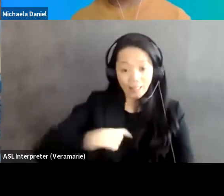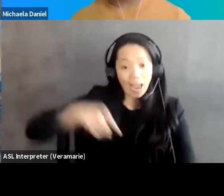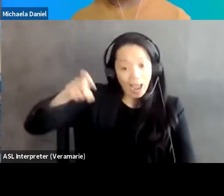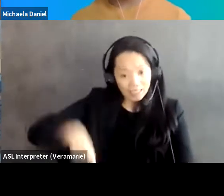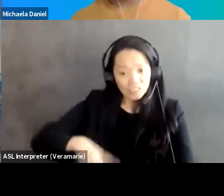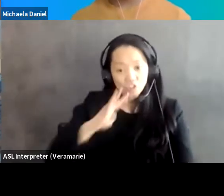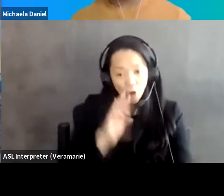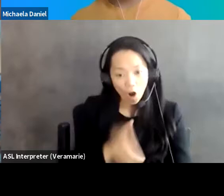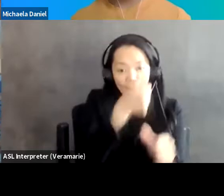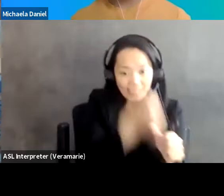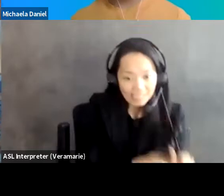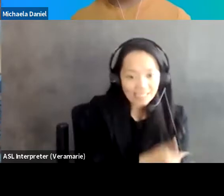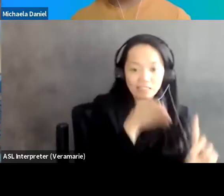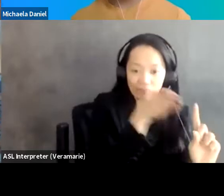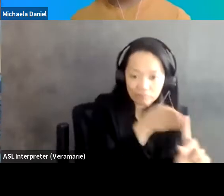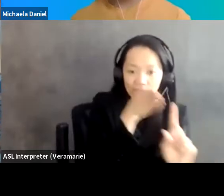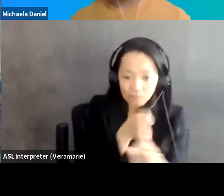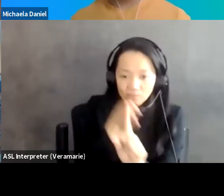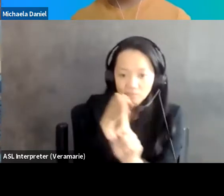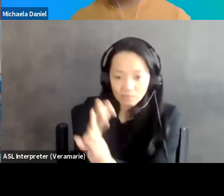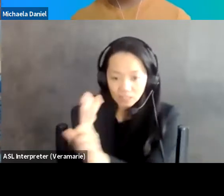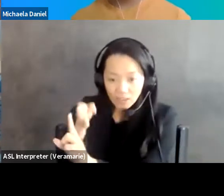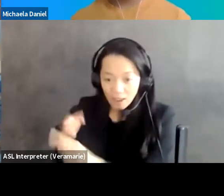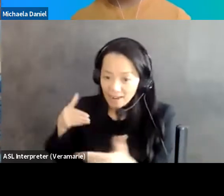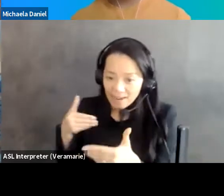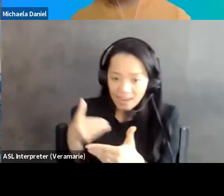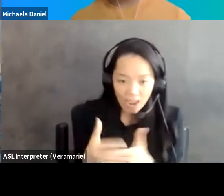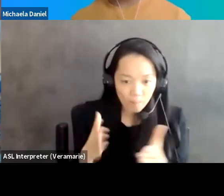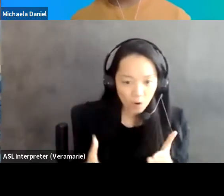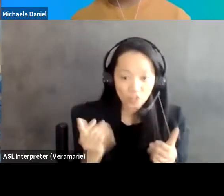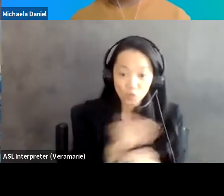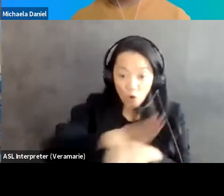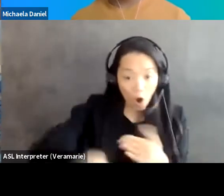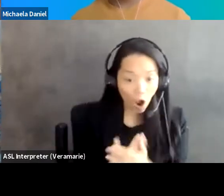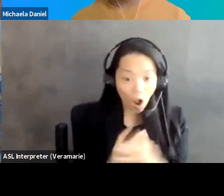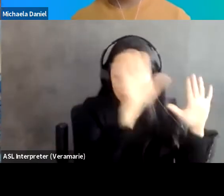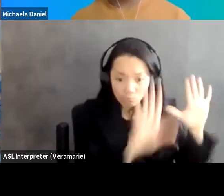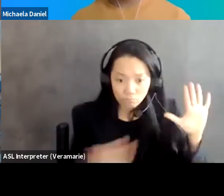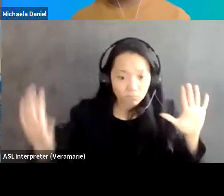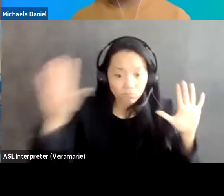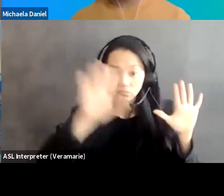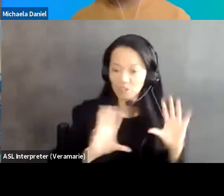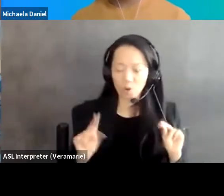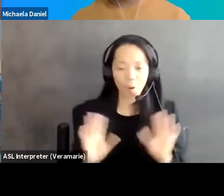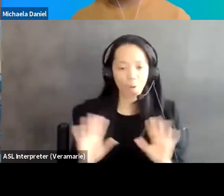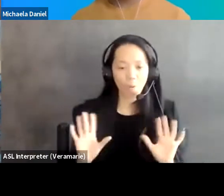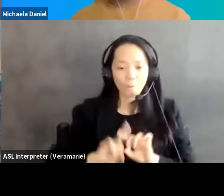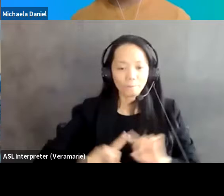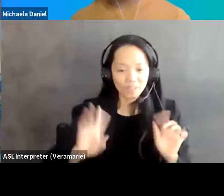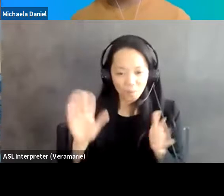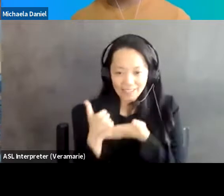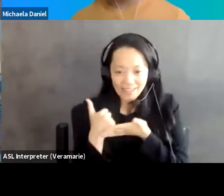to every single neighbor in order to draw a map out. I'm not trying to say that either, but it only will help